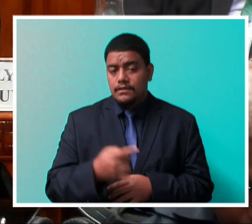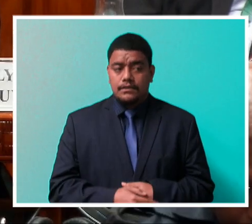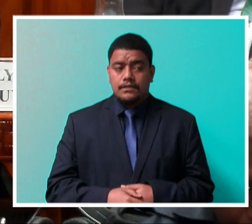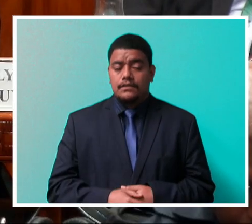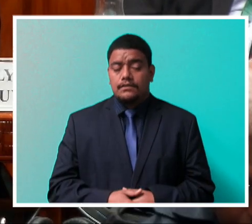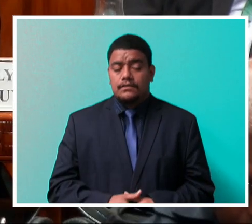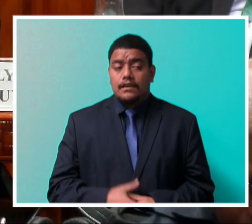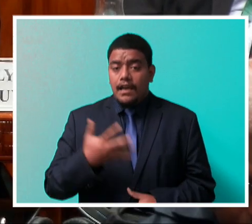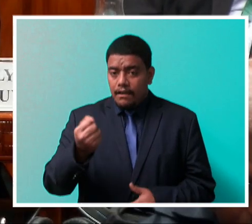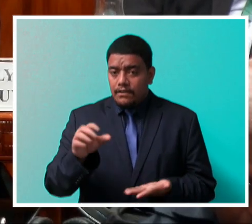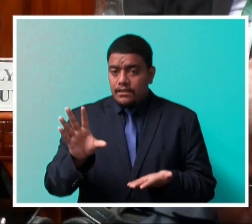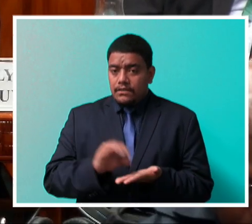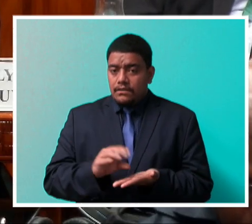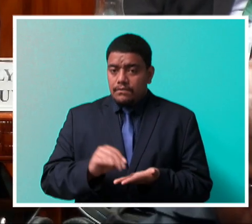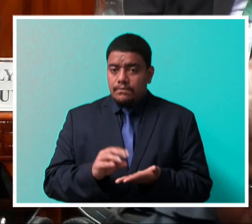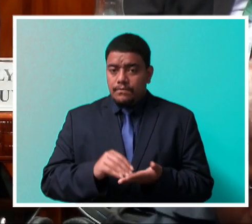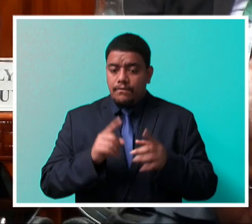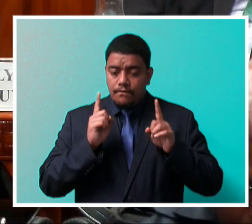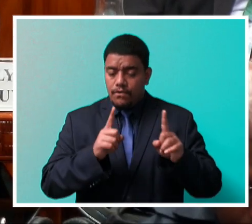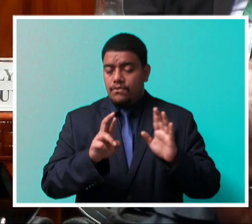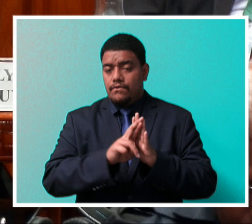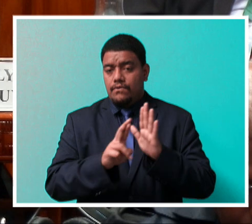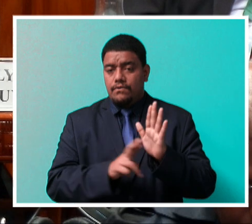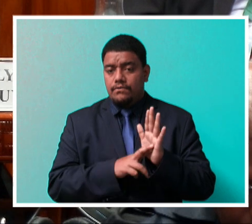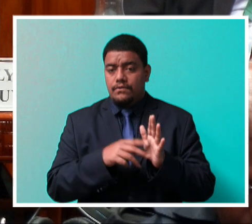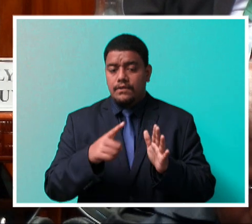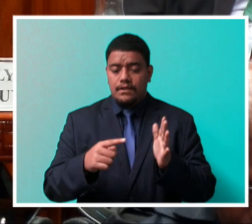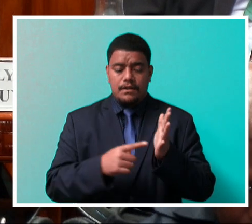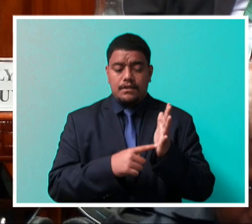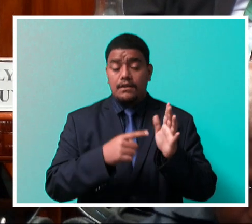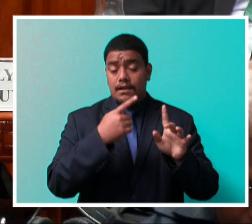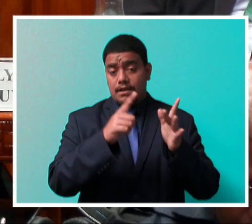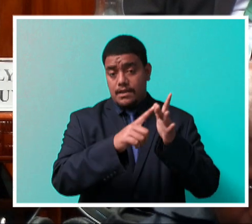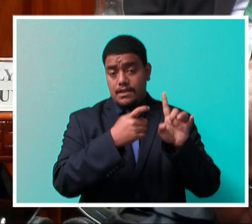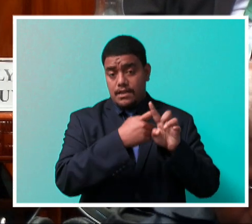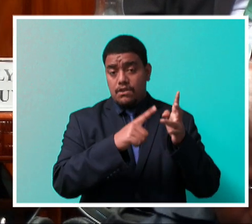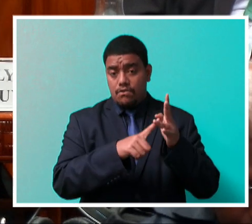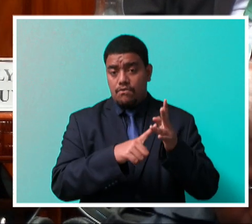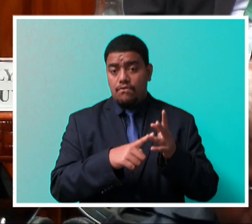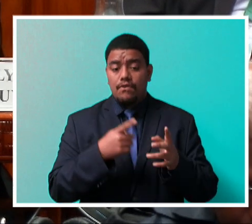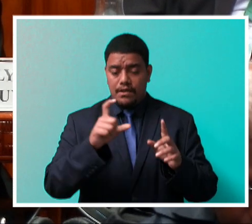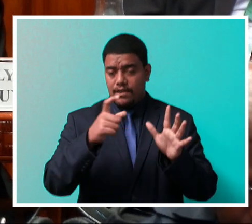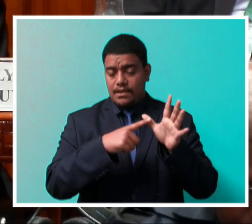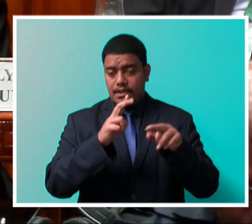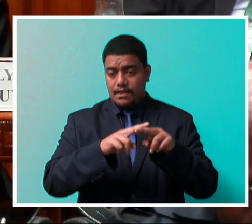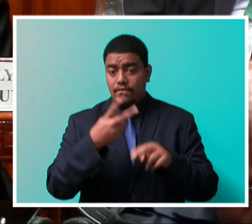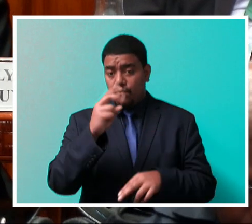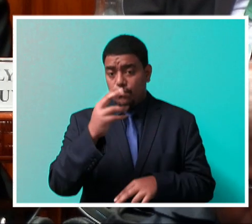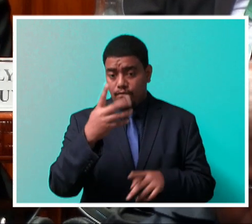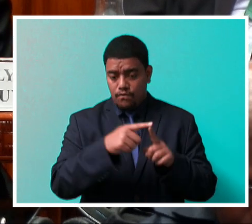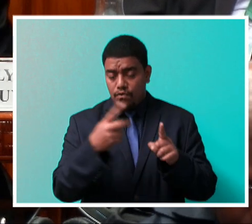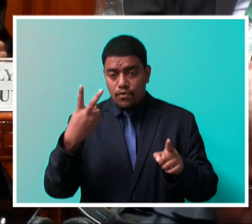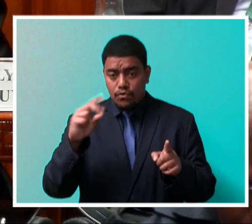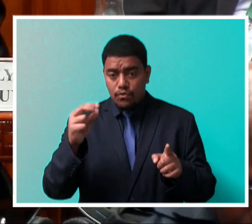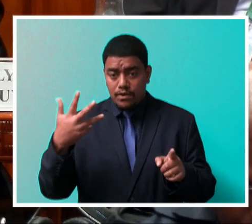documents, instructed to maintain continual ICAO compliance. The CAAF Corporate Plan 2024-2029 commits